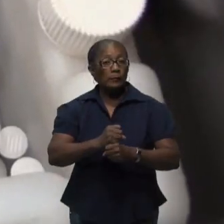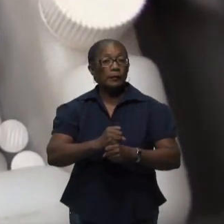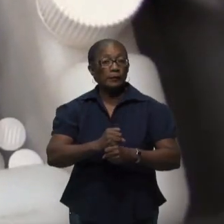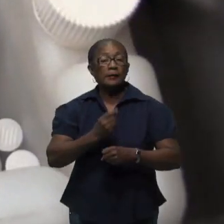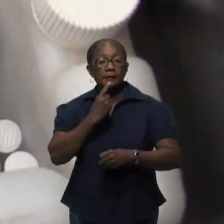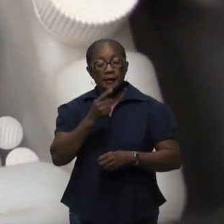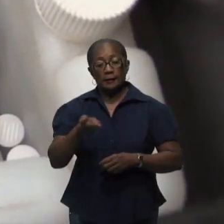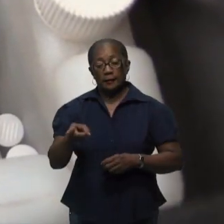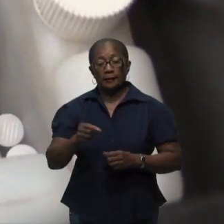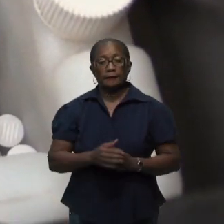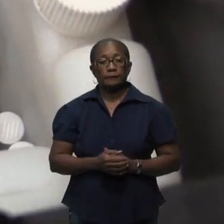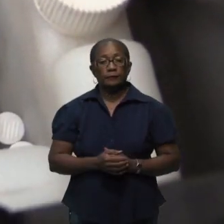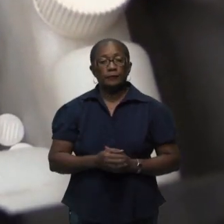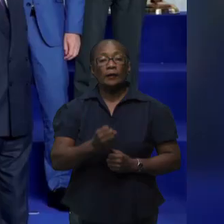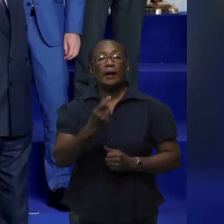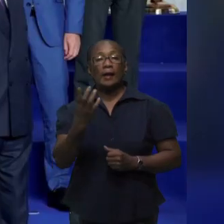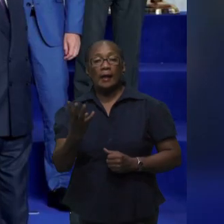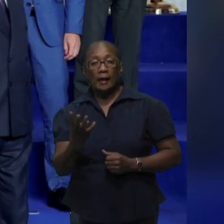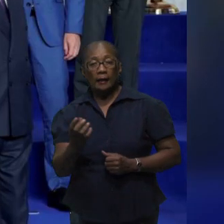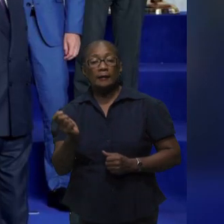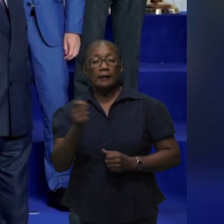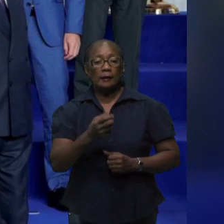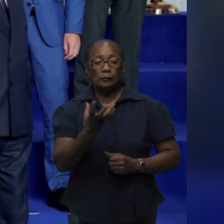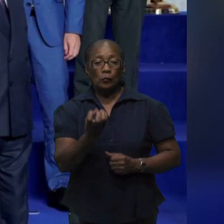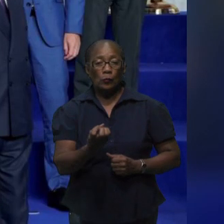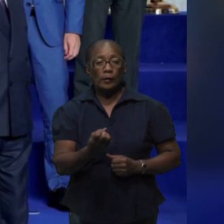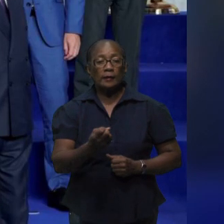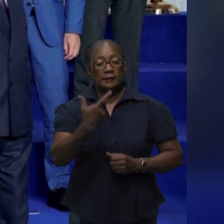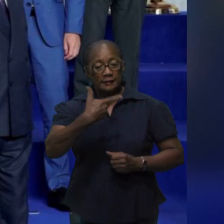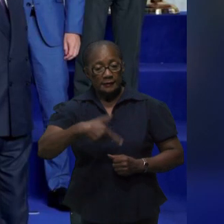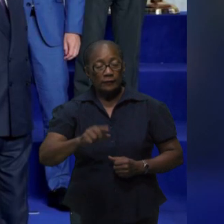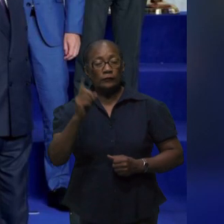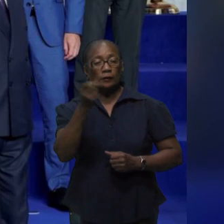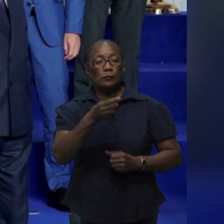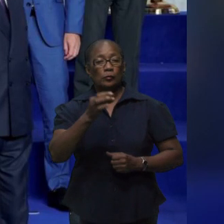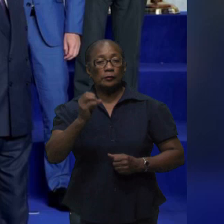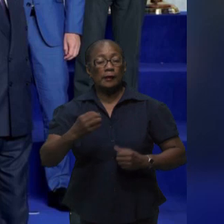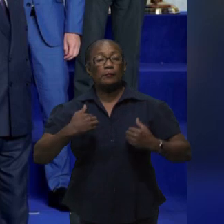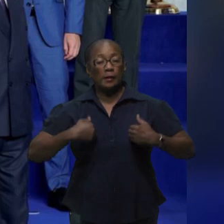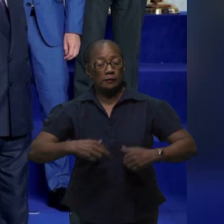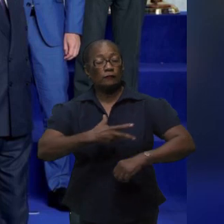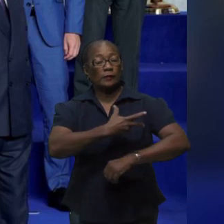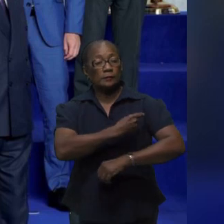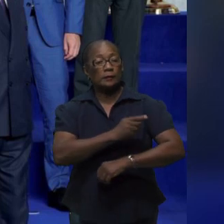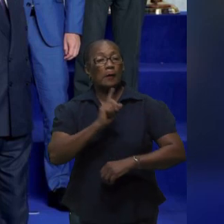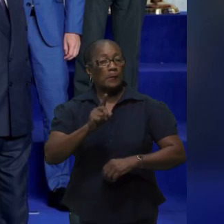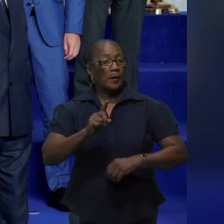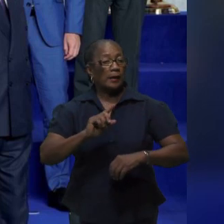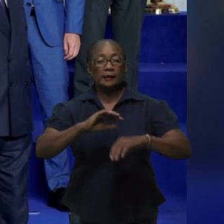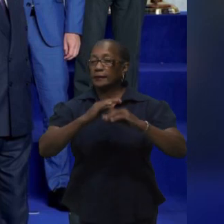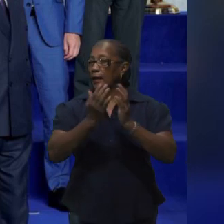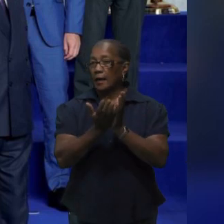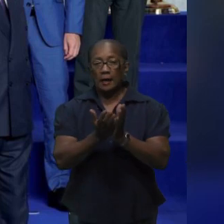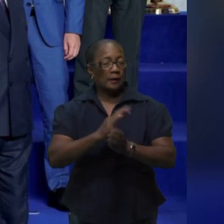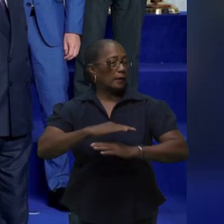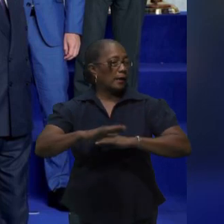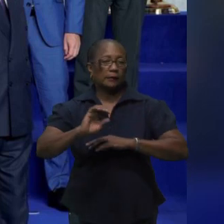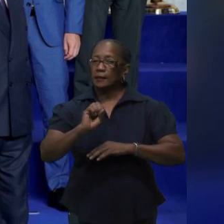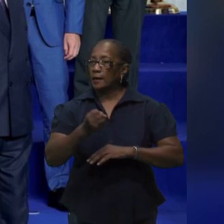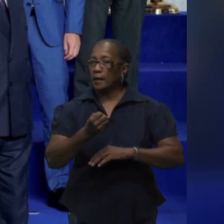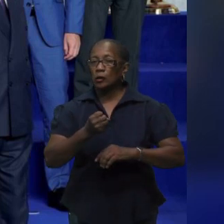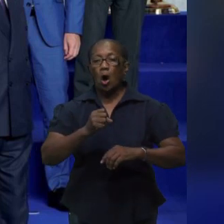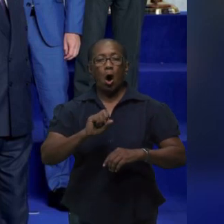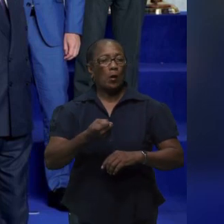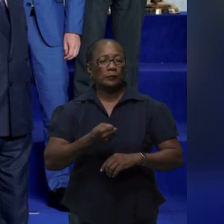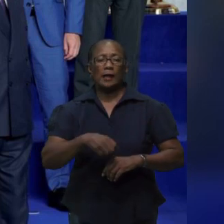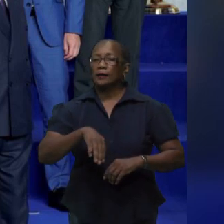country aims for a minimum of 70% vaccinated. However, not all countries can respond to this because they do not have